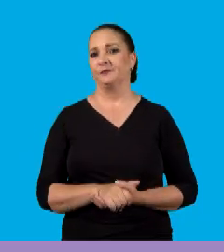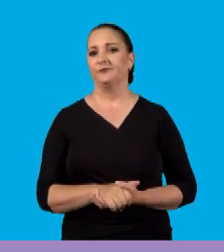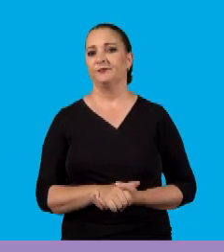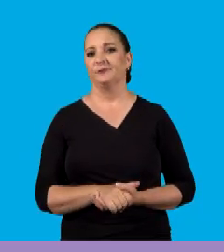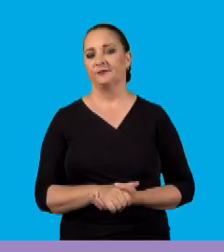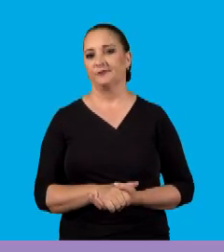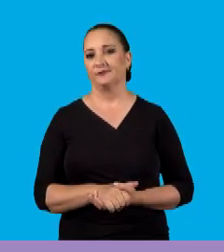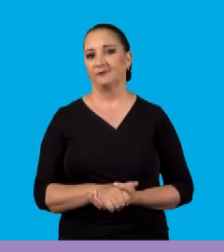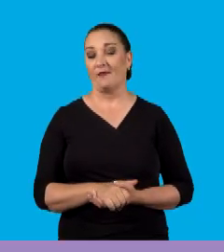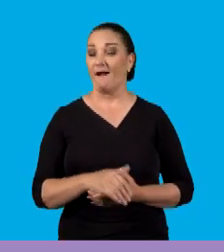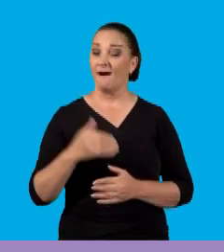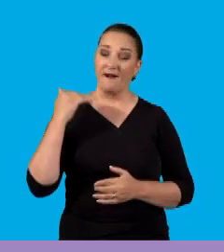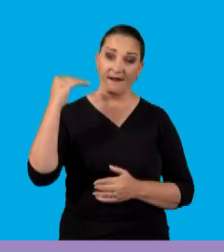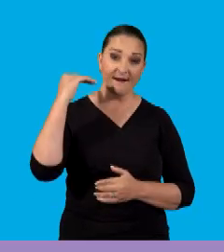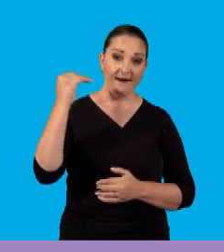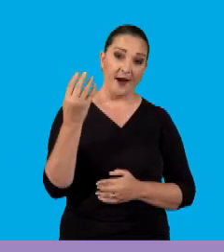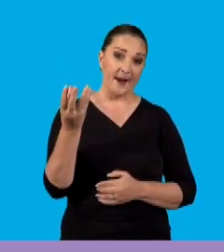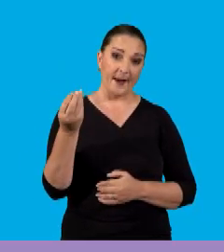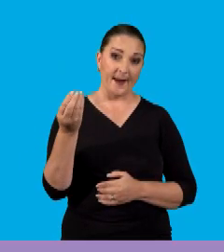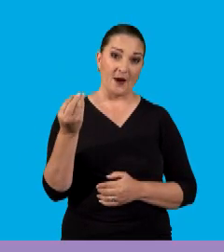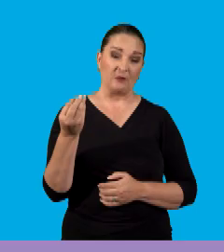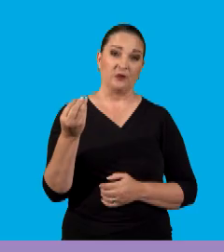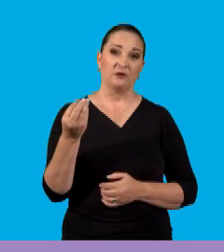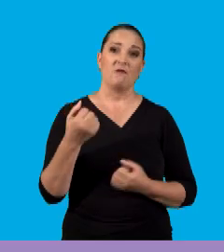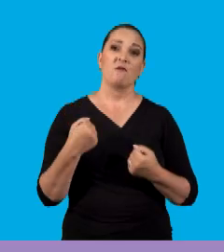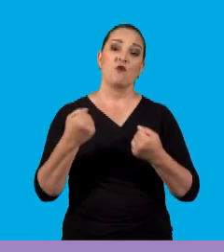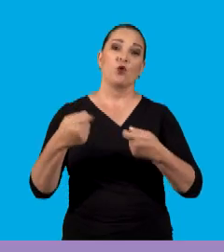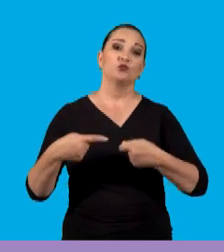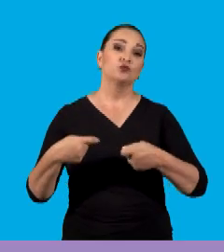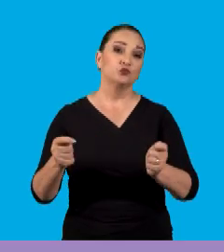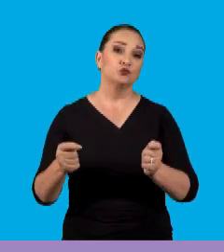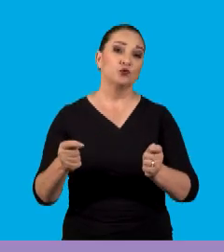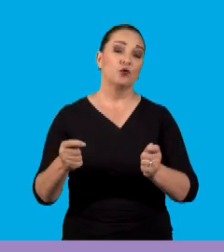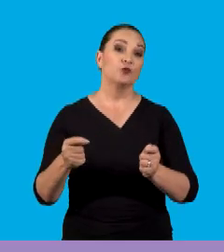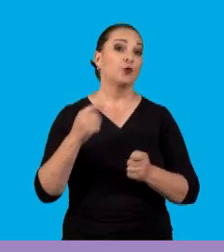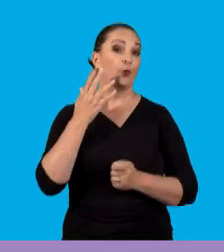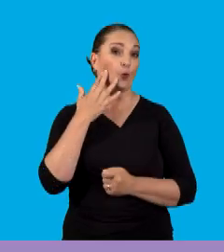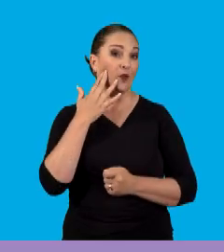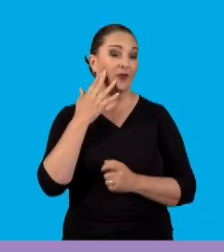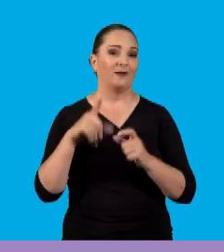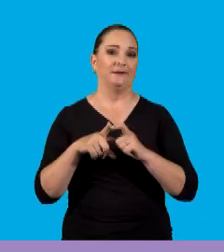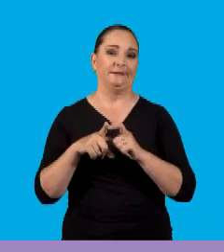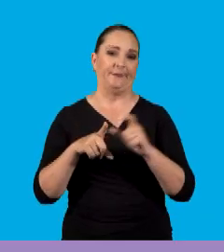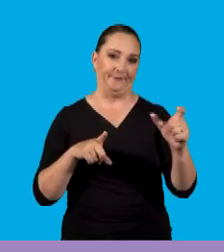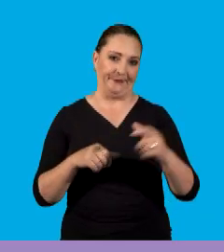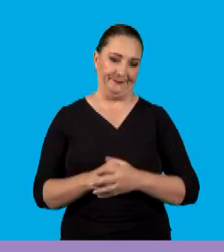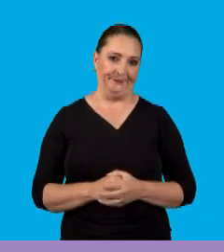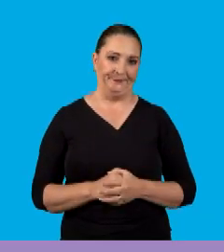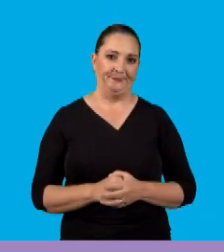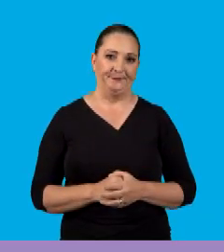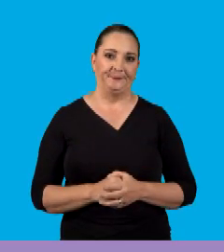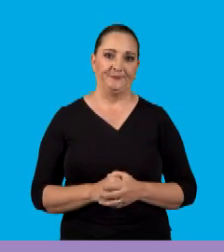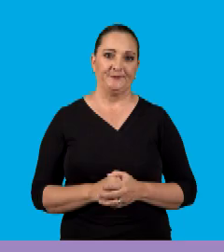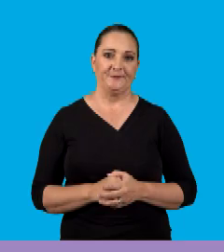see that 45 there is the highest number of cars sold, and those were the cars there in